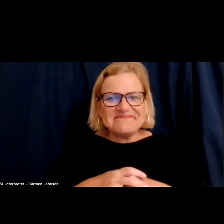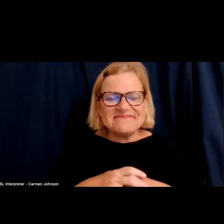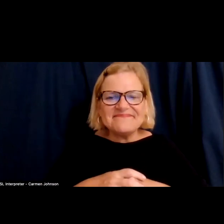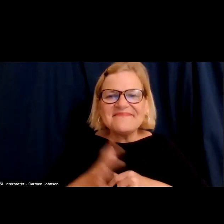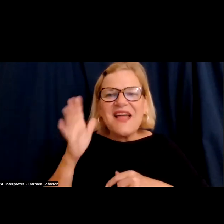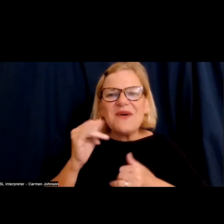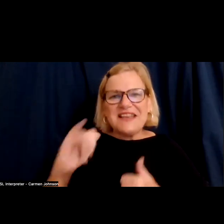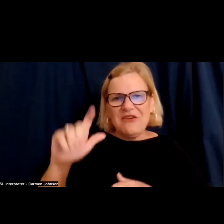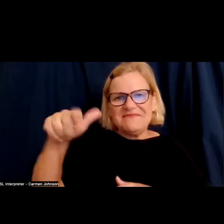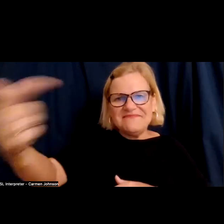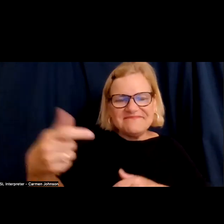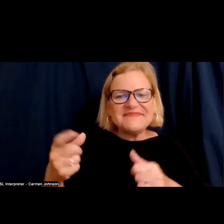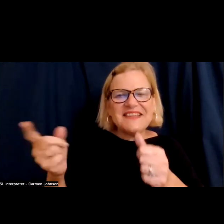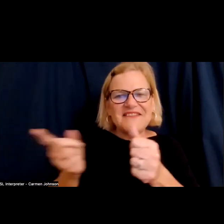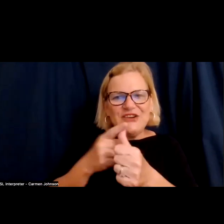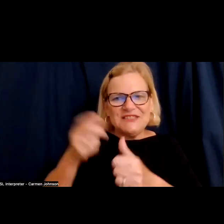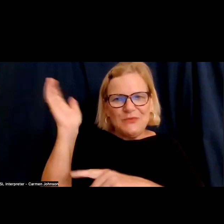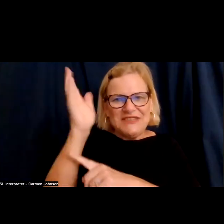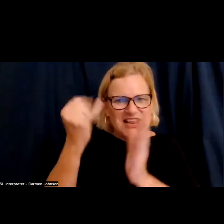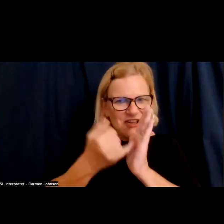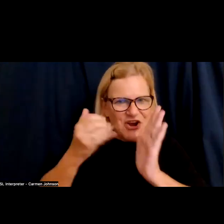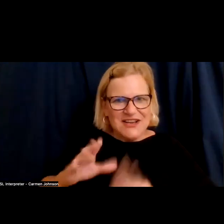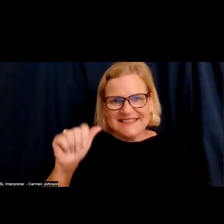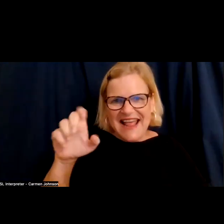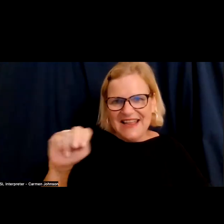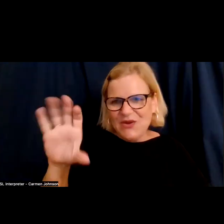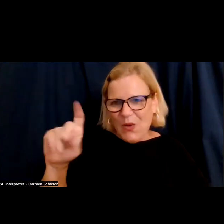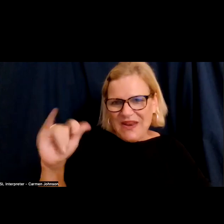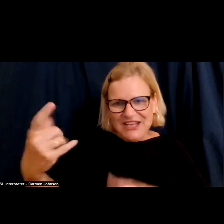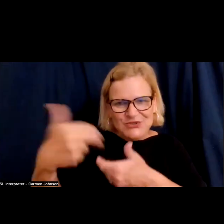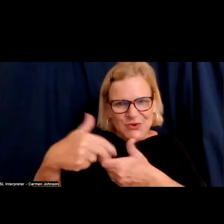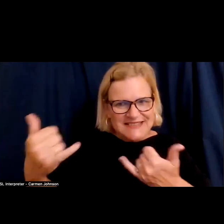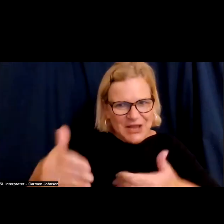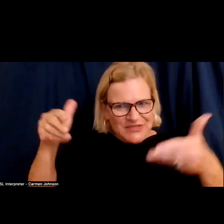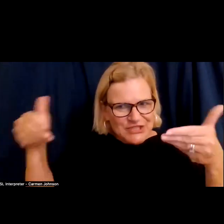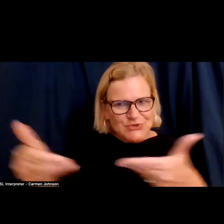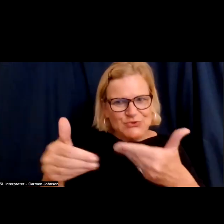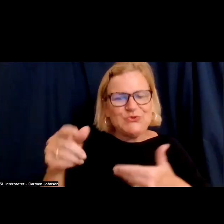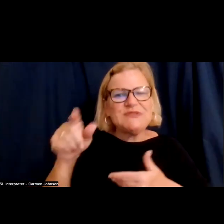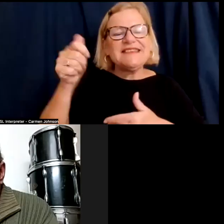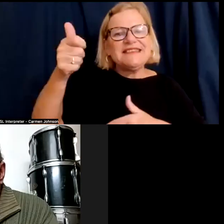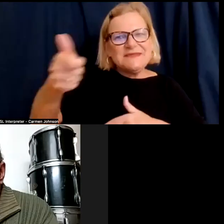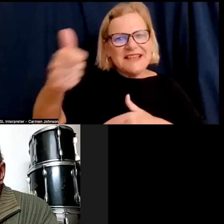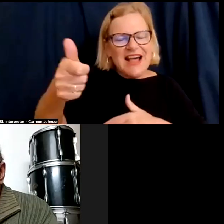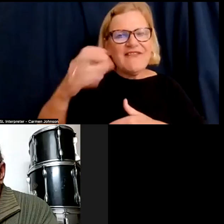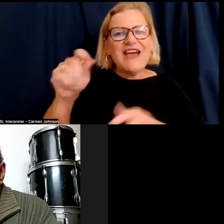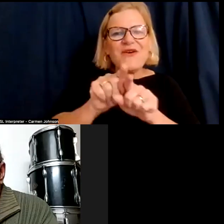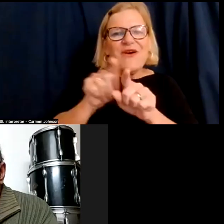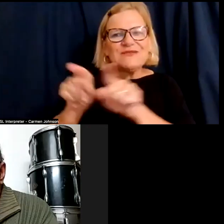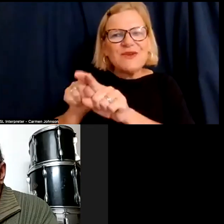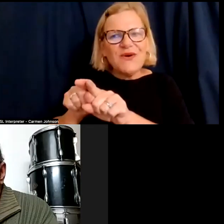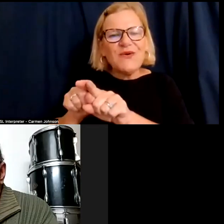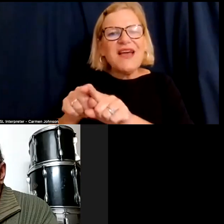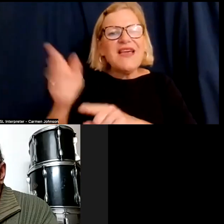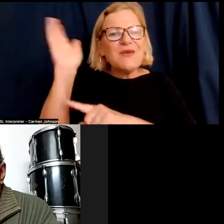I'll hand it off to our first presenting artist. Allan Coding joins us right now to introduce himself and also